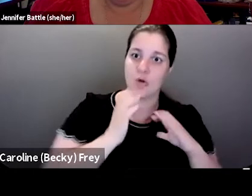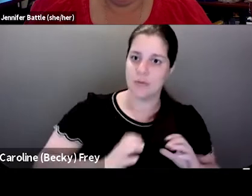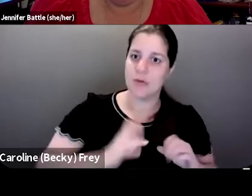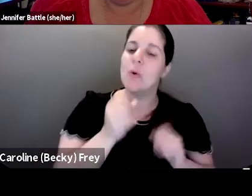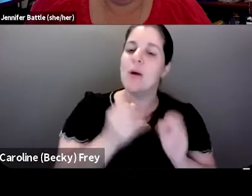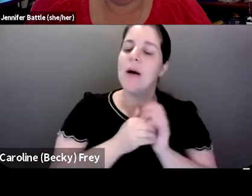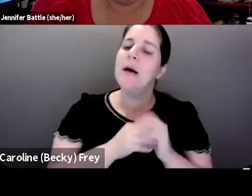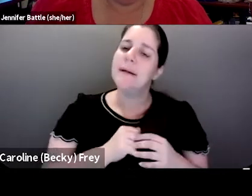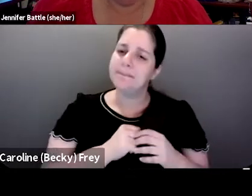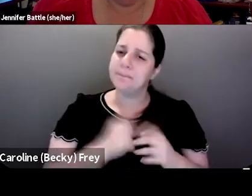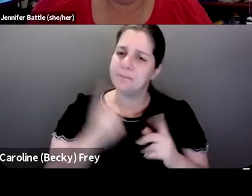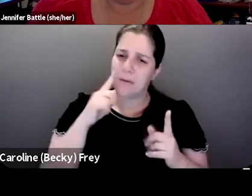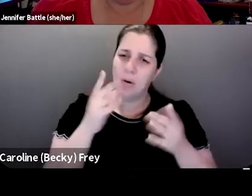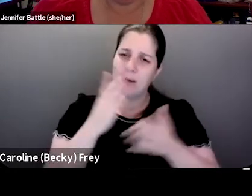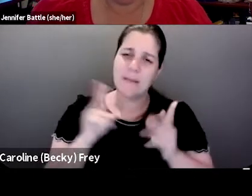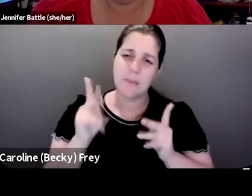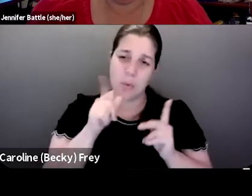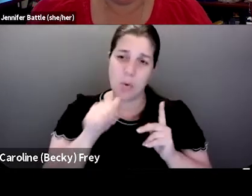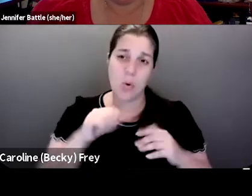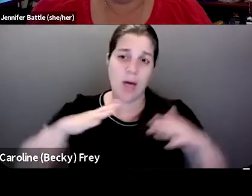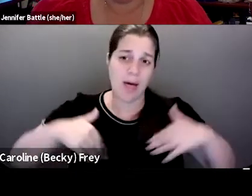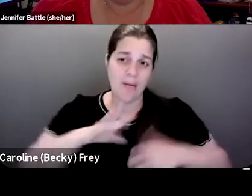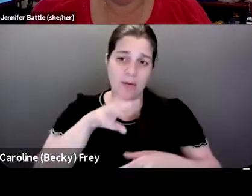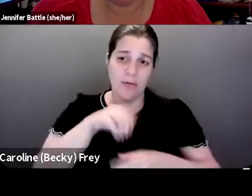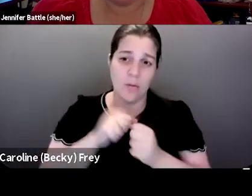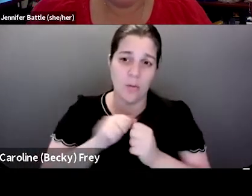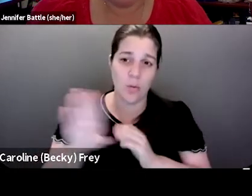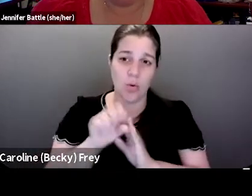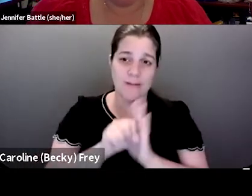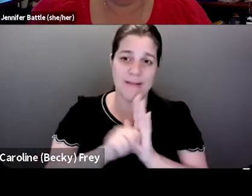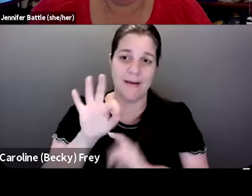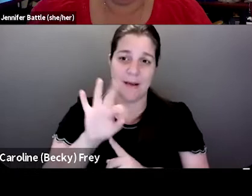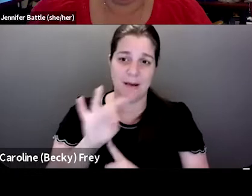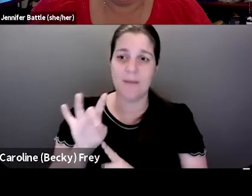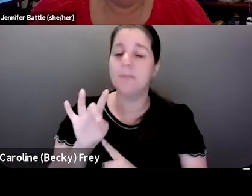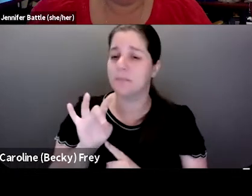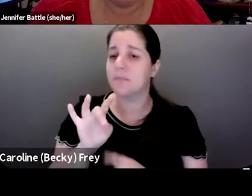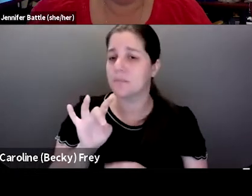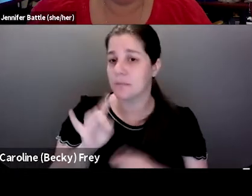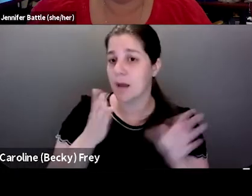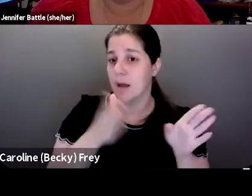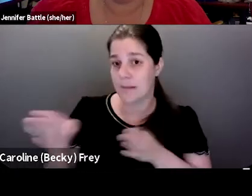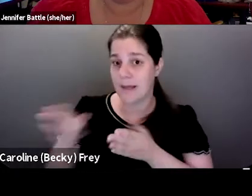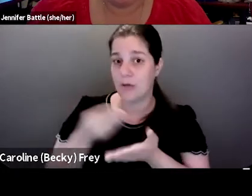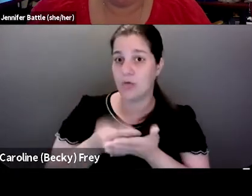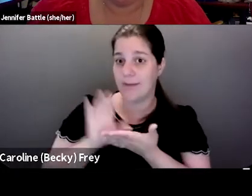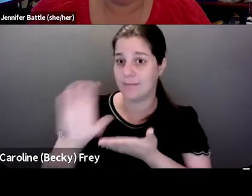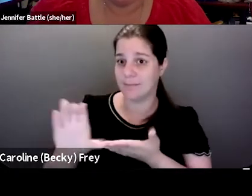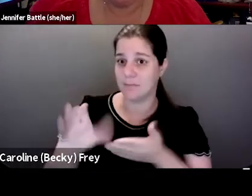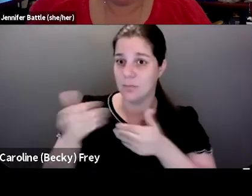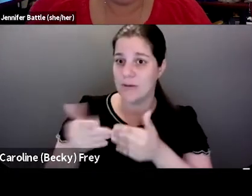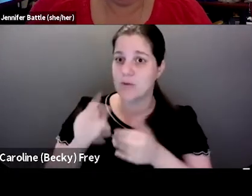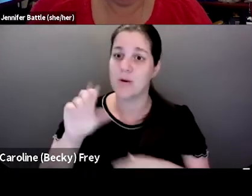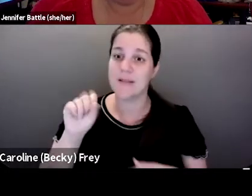those of you who are not involved in your state's 988 planning grant process or our